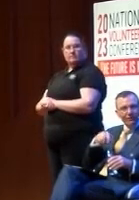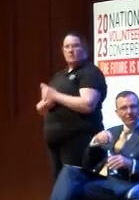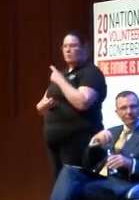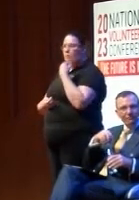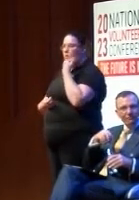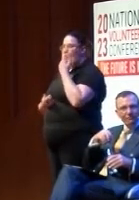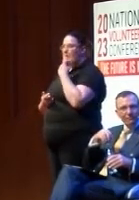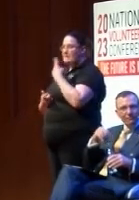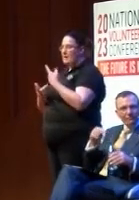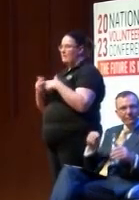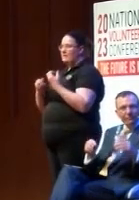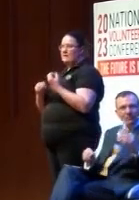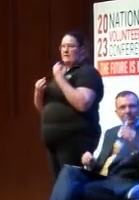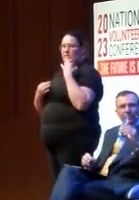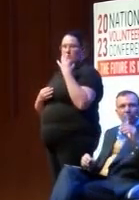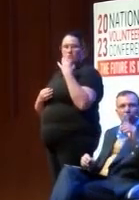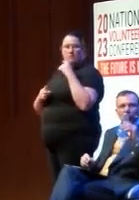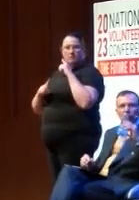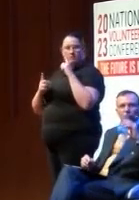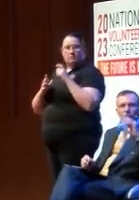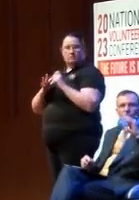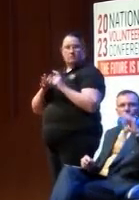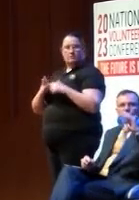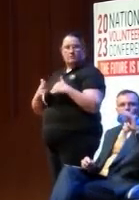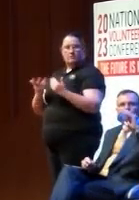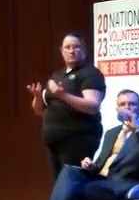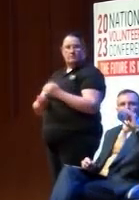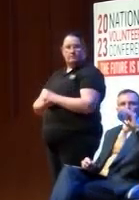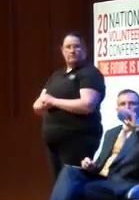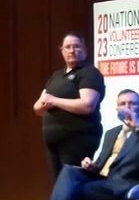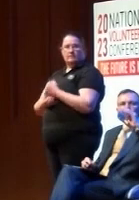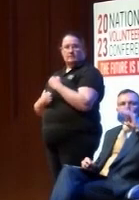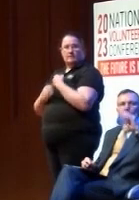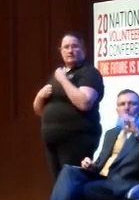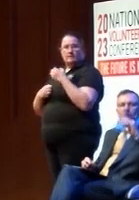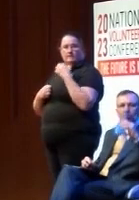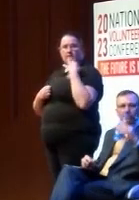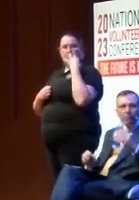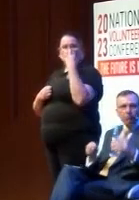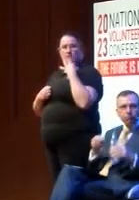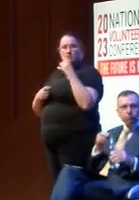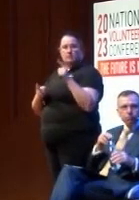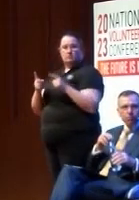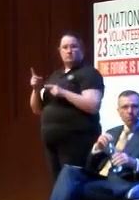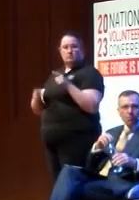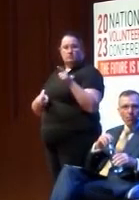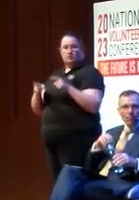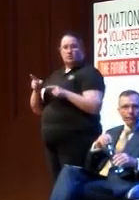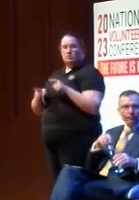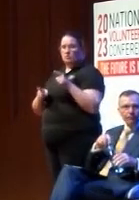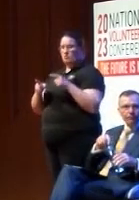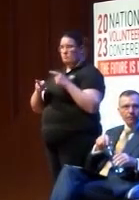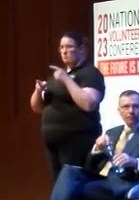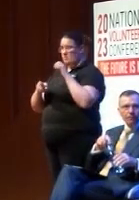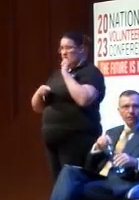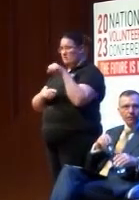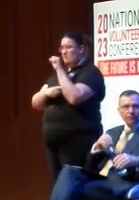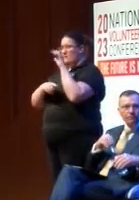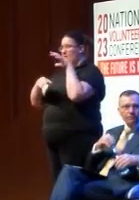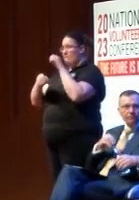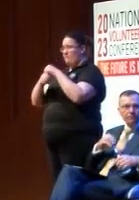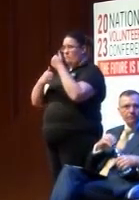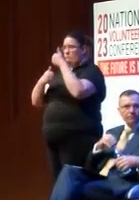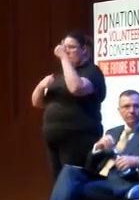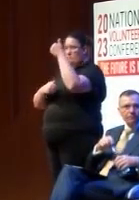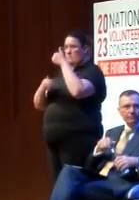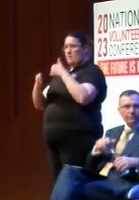do. And our volunteer coordinators and managers, by and large, are part of the senior management team, are guiding strategy,